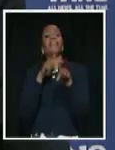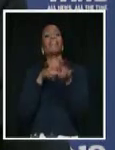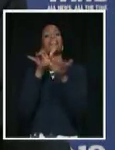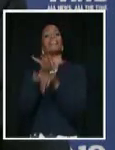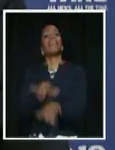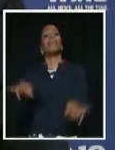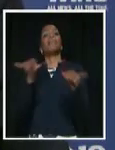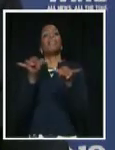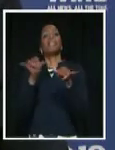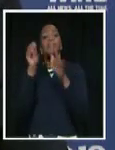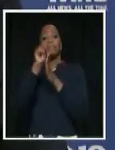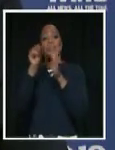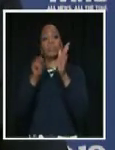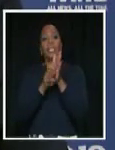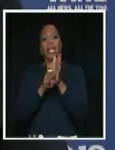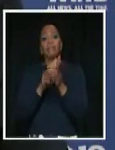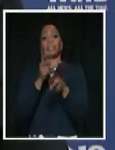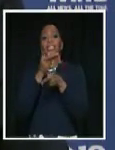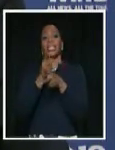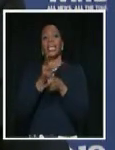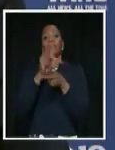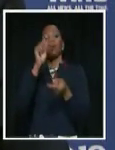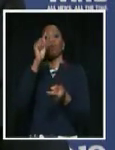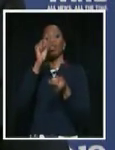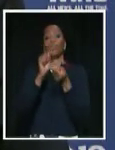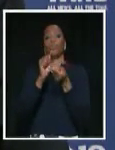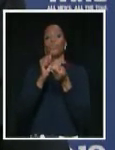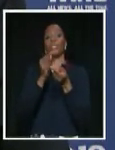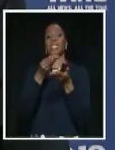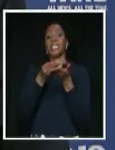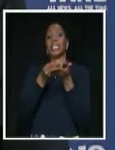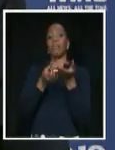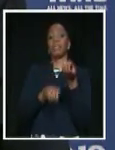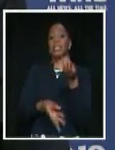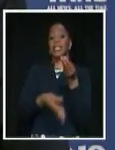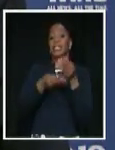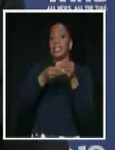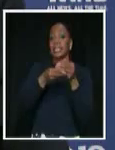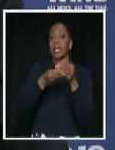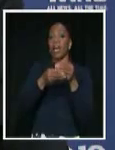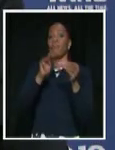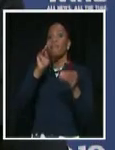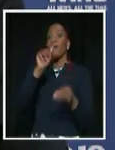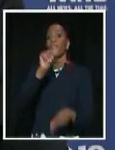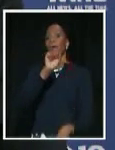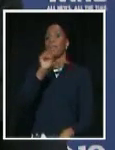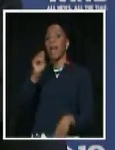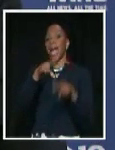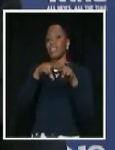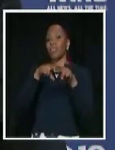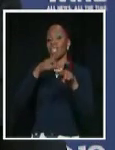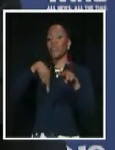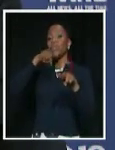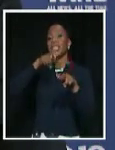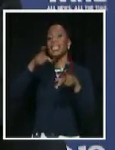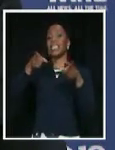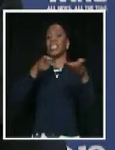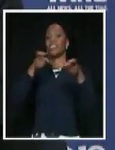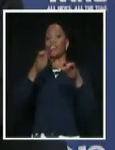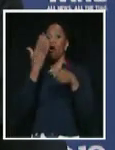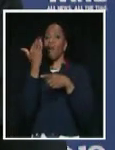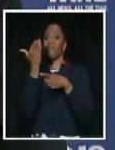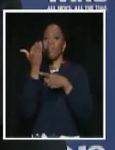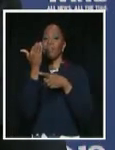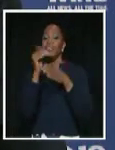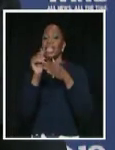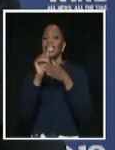state that's keeping to reducing the subsidies to our mass transit in New York. We need to get control. $15 to go across